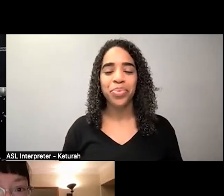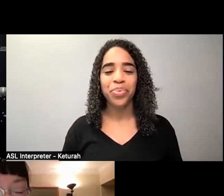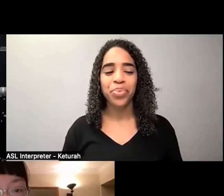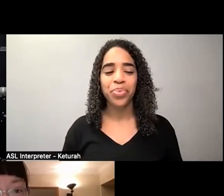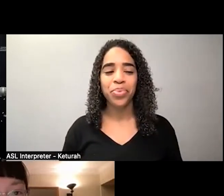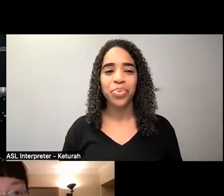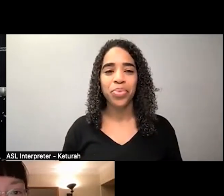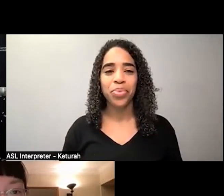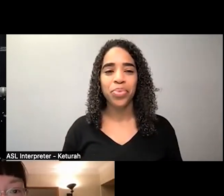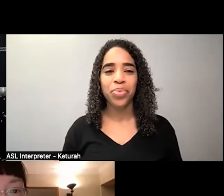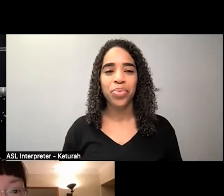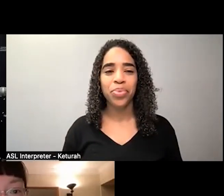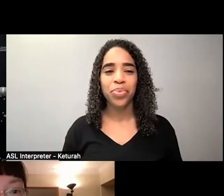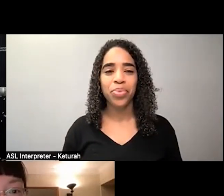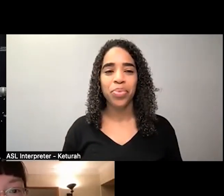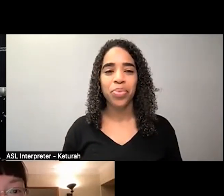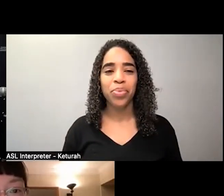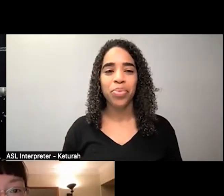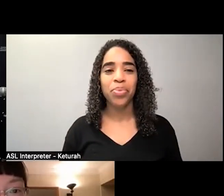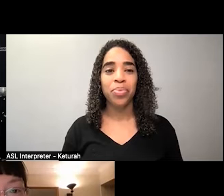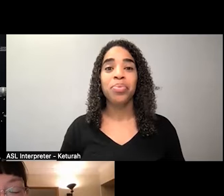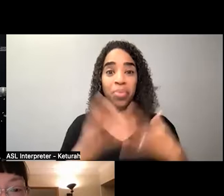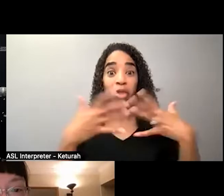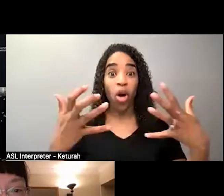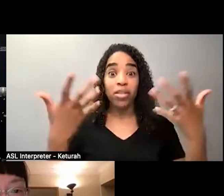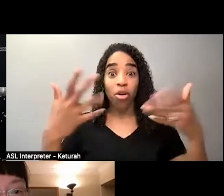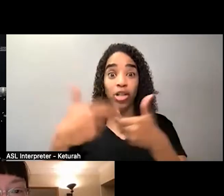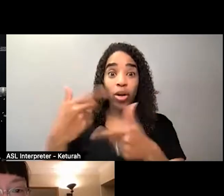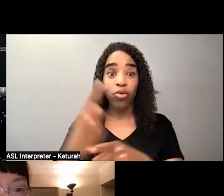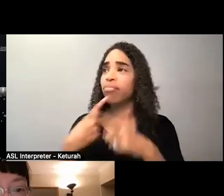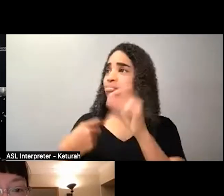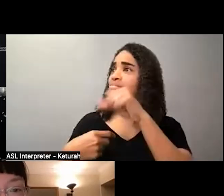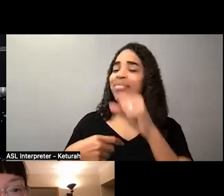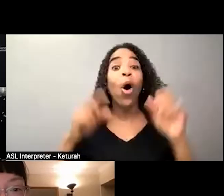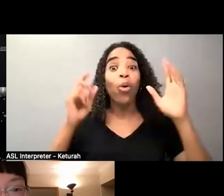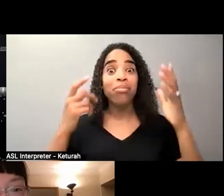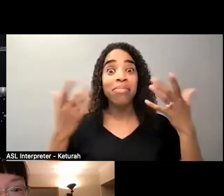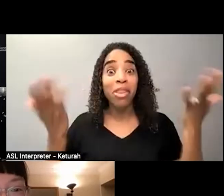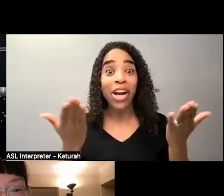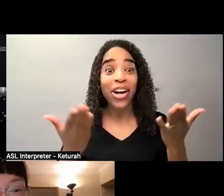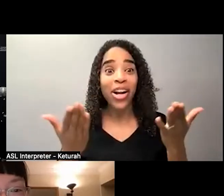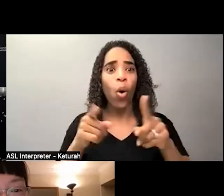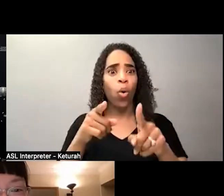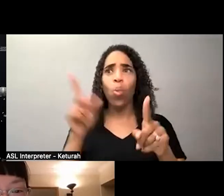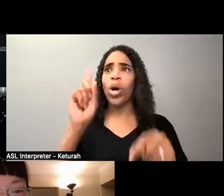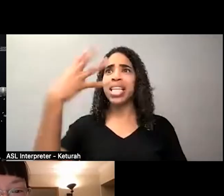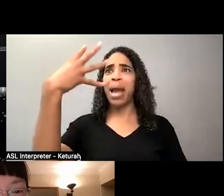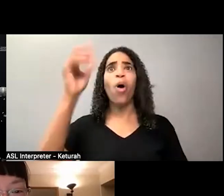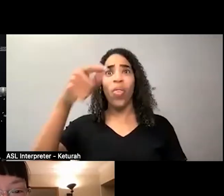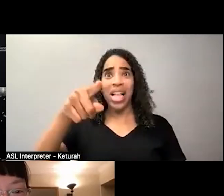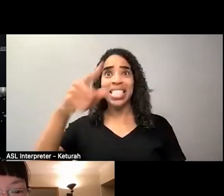Oh, so we're ready to go. The audience is with us already. Oh, hello, everybody. Oh, this is the camera. Hello, everybody.